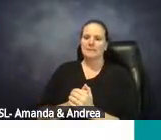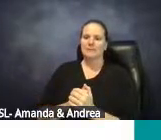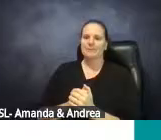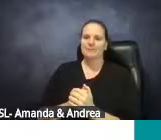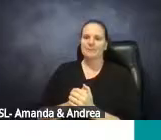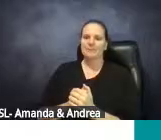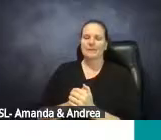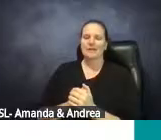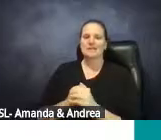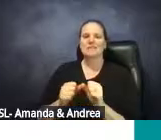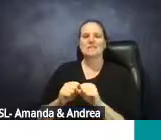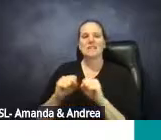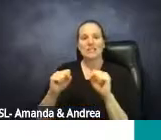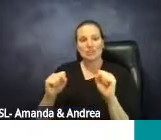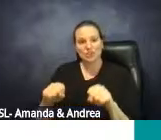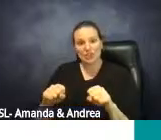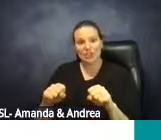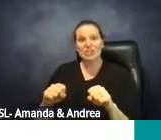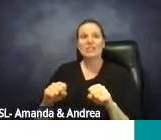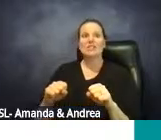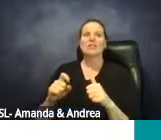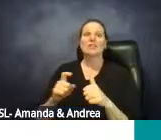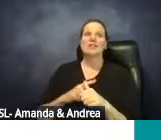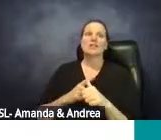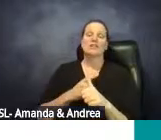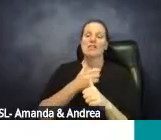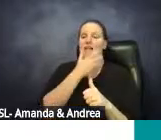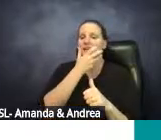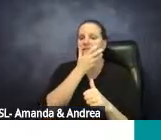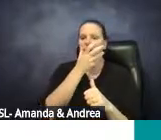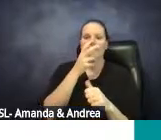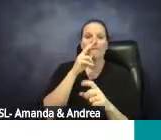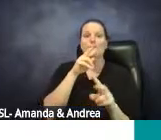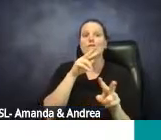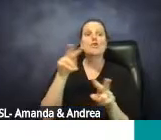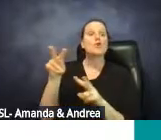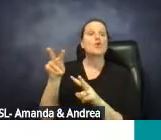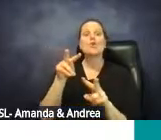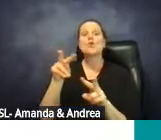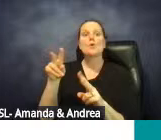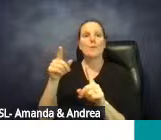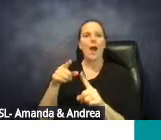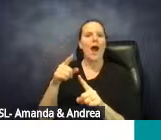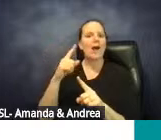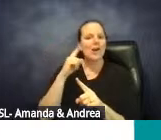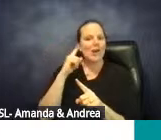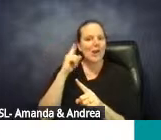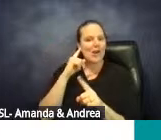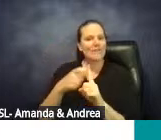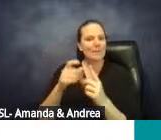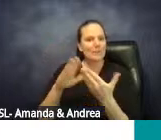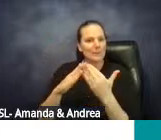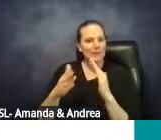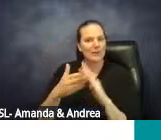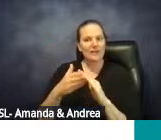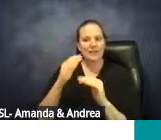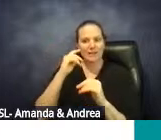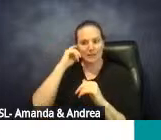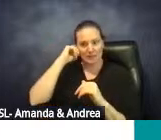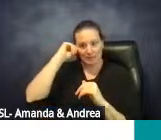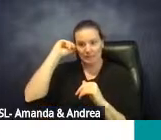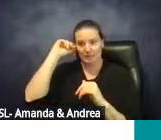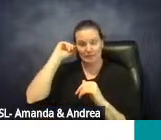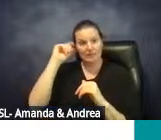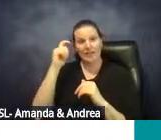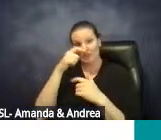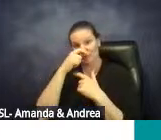station landscape. This might be where we talk about viewpoints. I know that's a big thing we've heard from the community. They're very interested